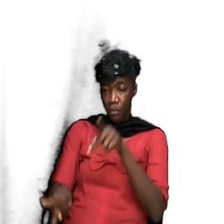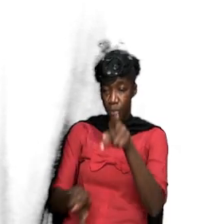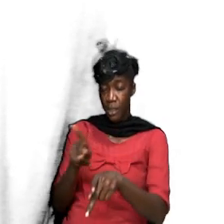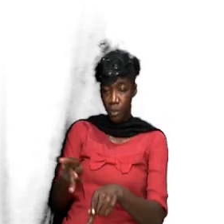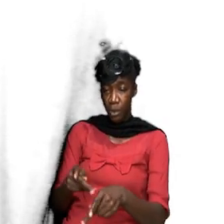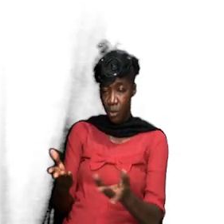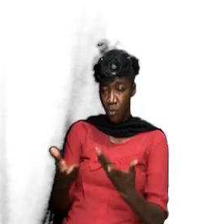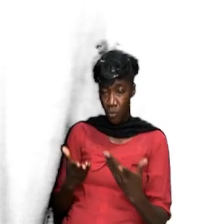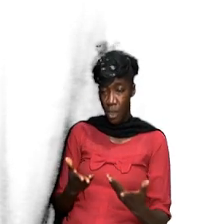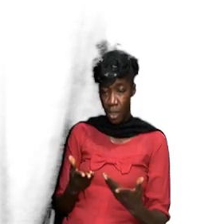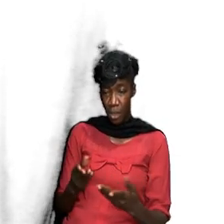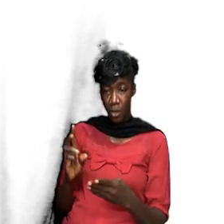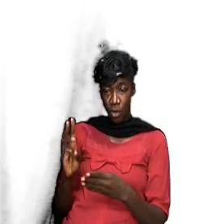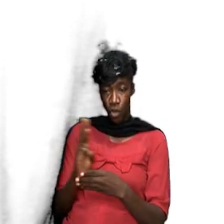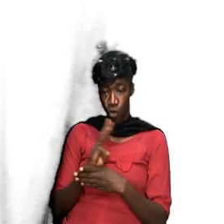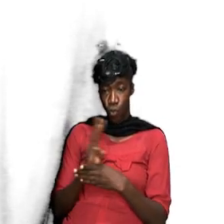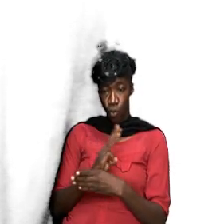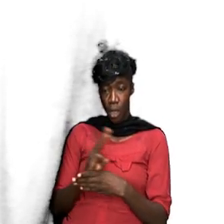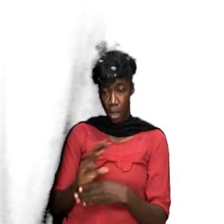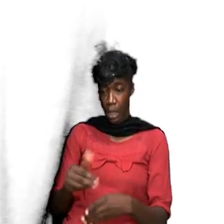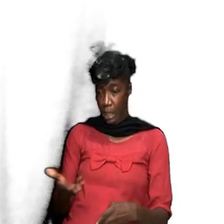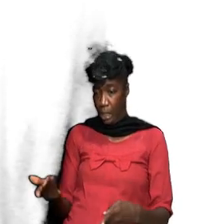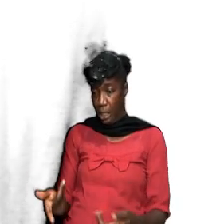they don't want to wear anything come to church.